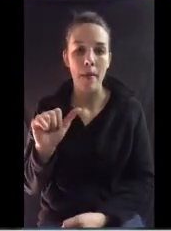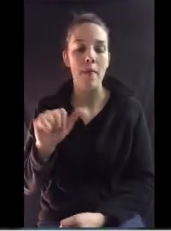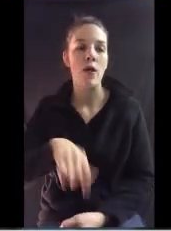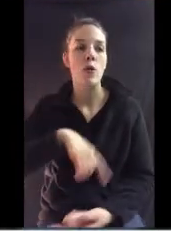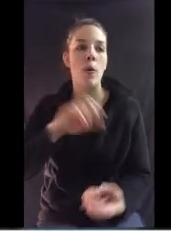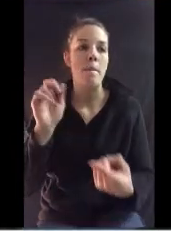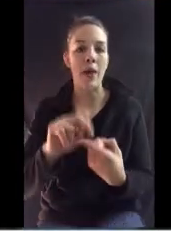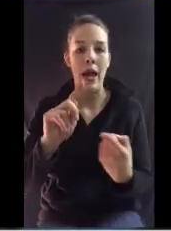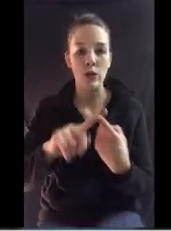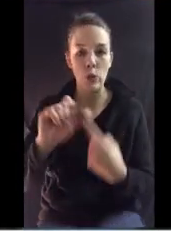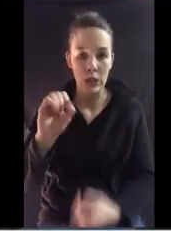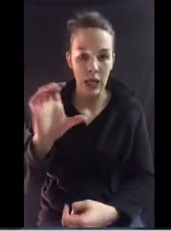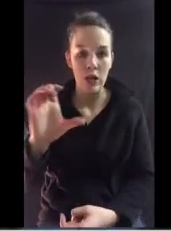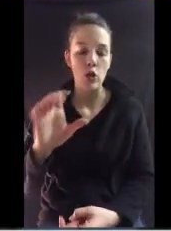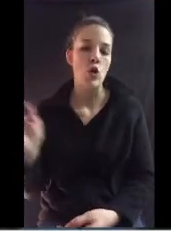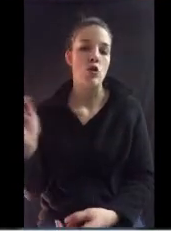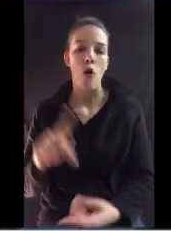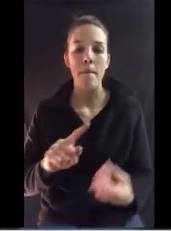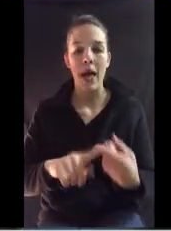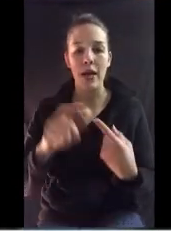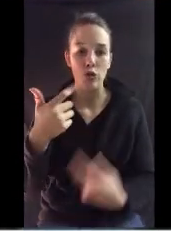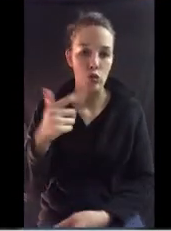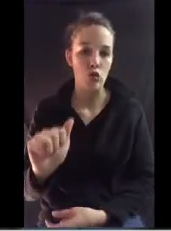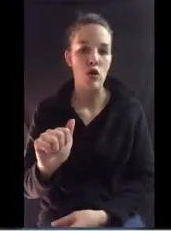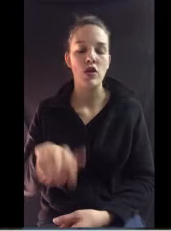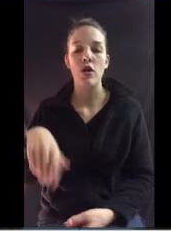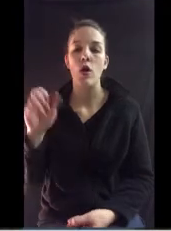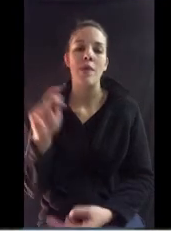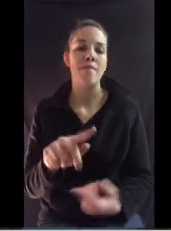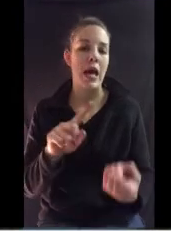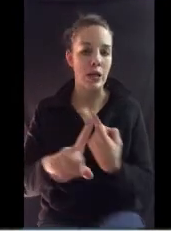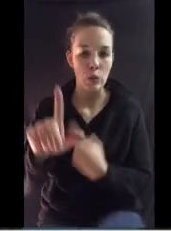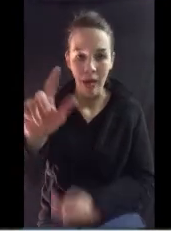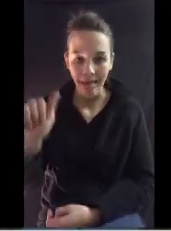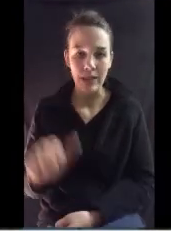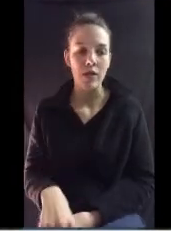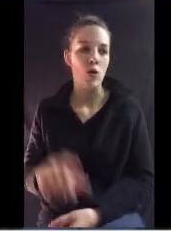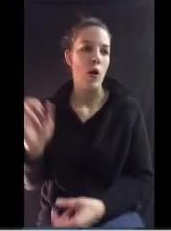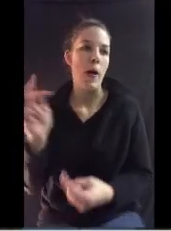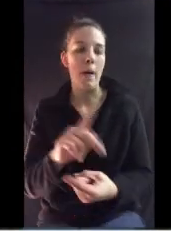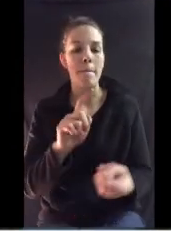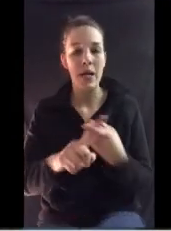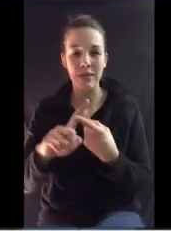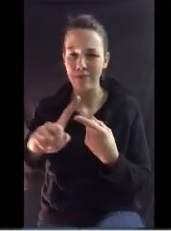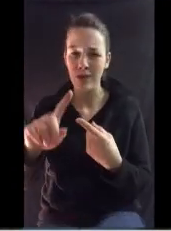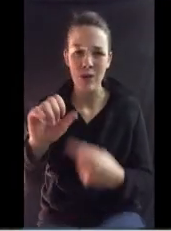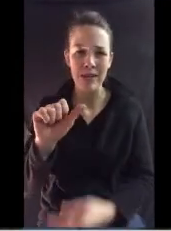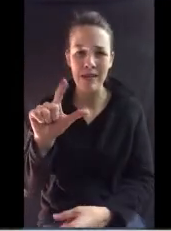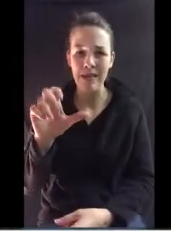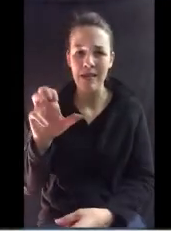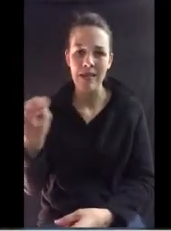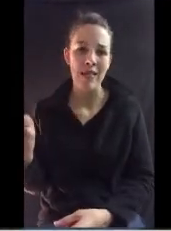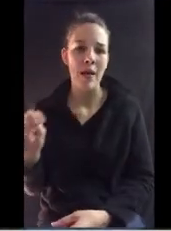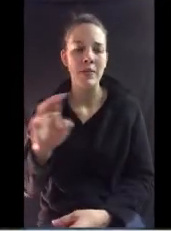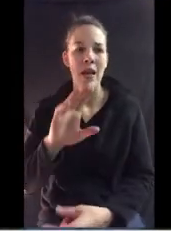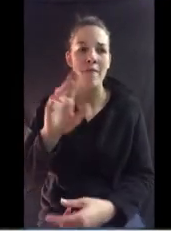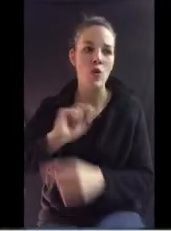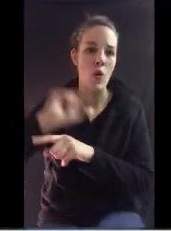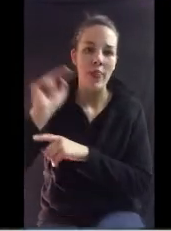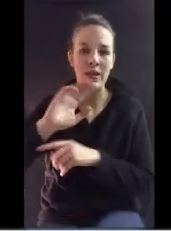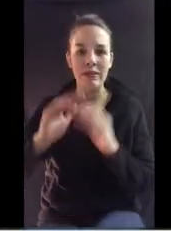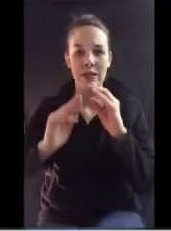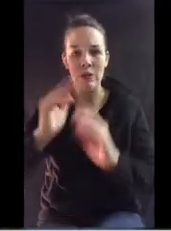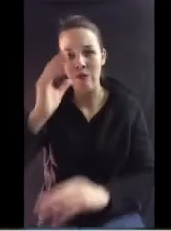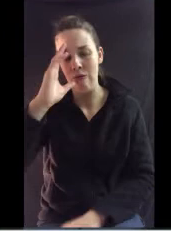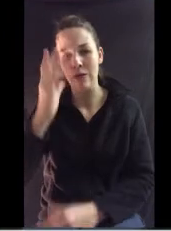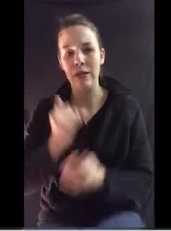to Alabama, go back to South Carolina, go back to Georgia, go back to Louisiana, go back to the slums and